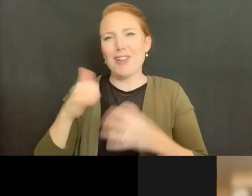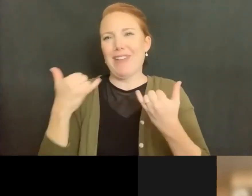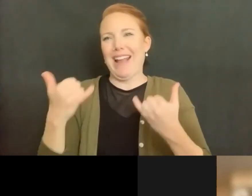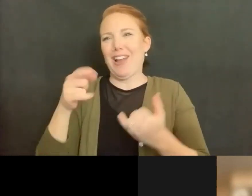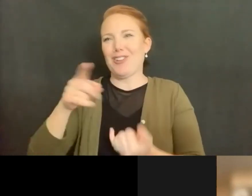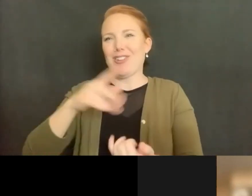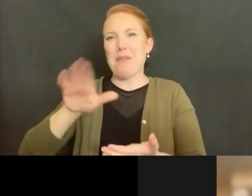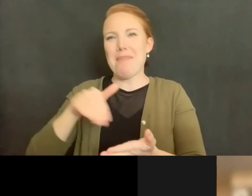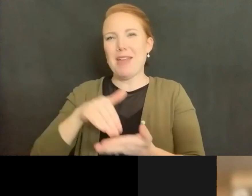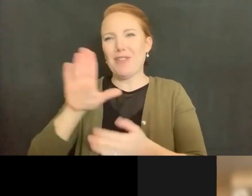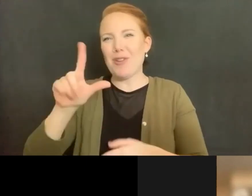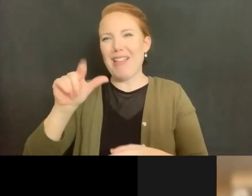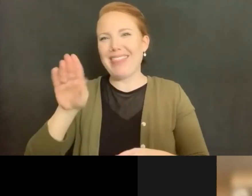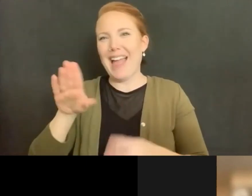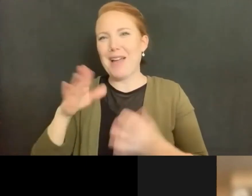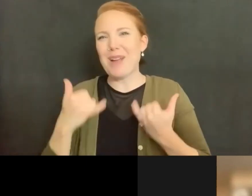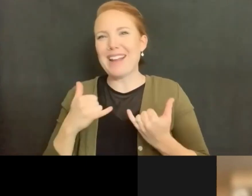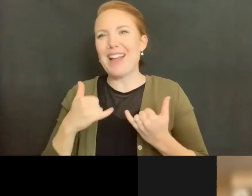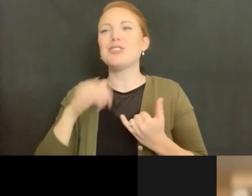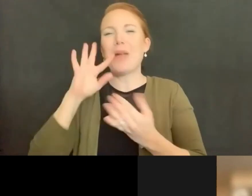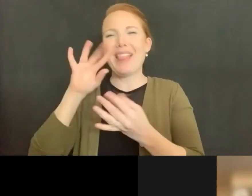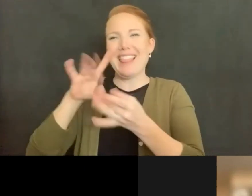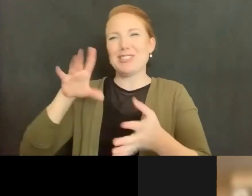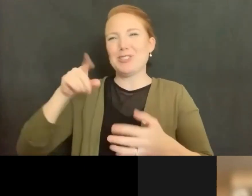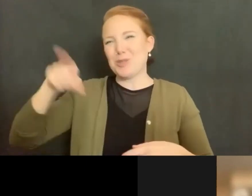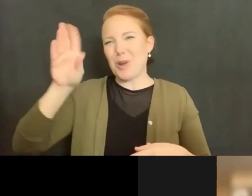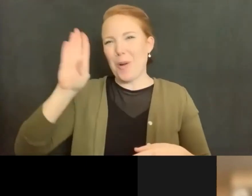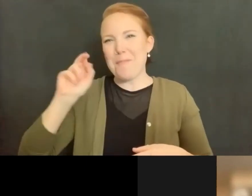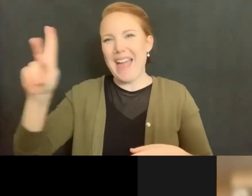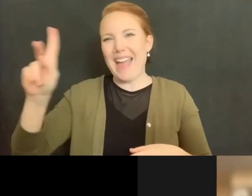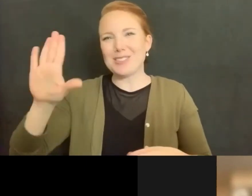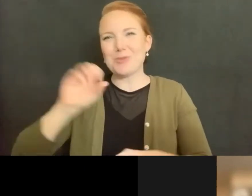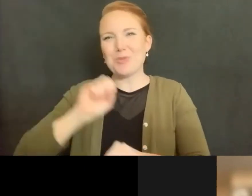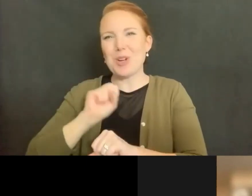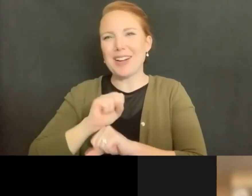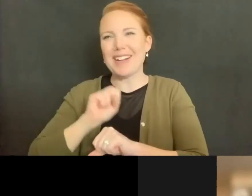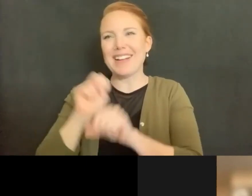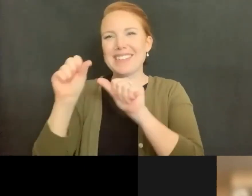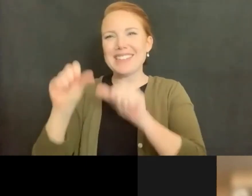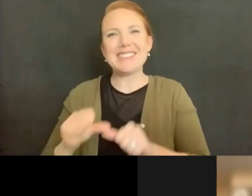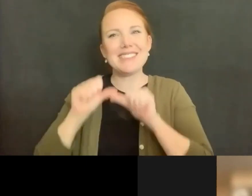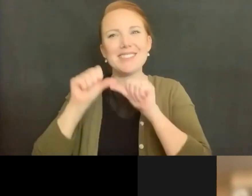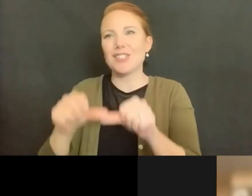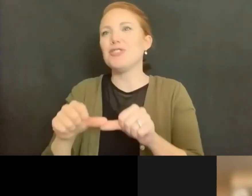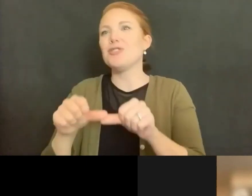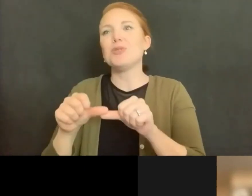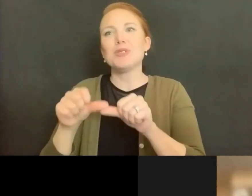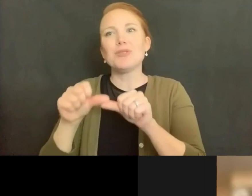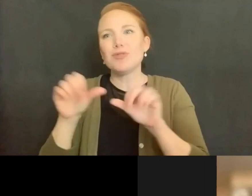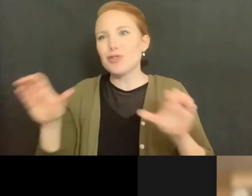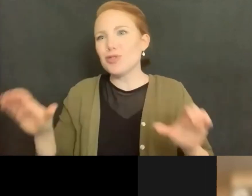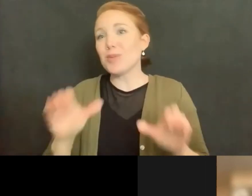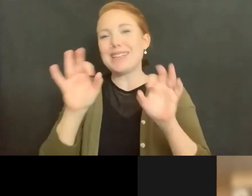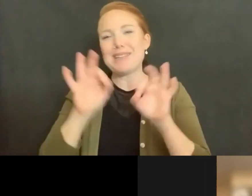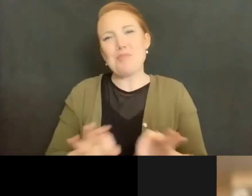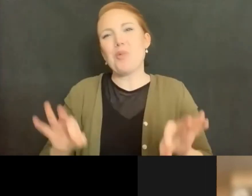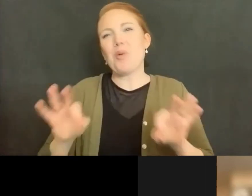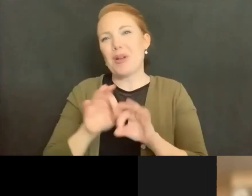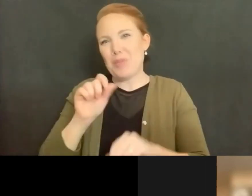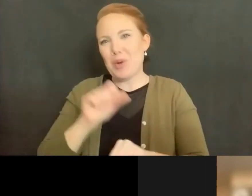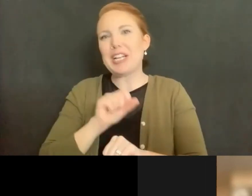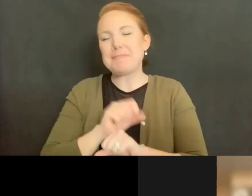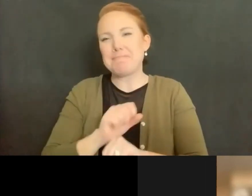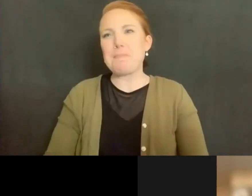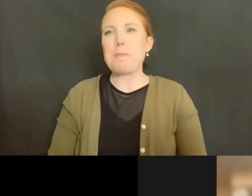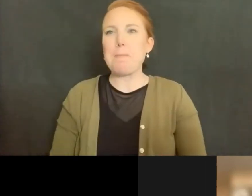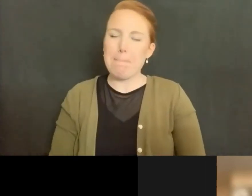right now, so we will let you go back to the lab and continue to do the important work that you do.